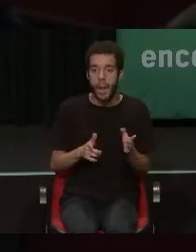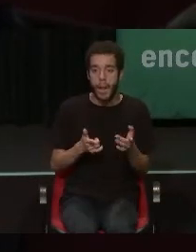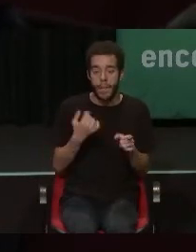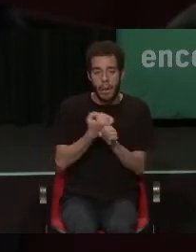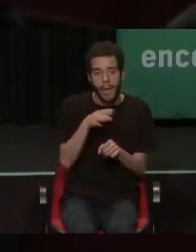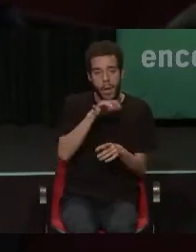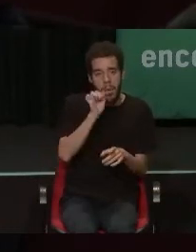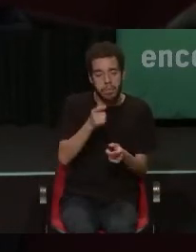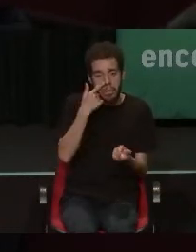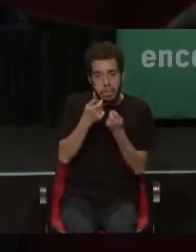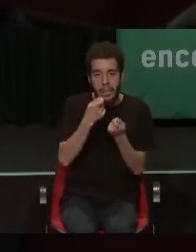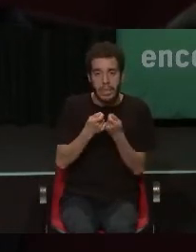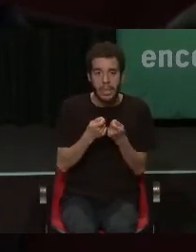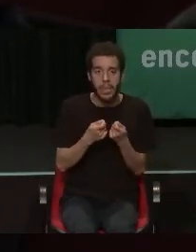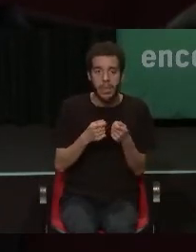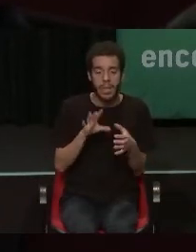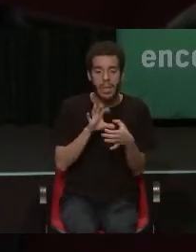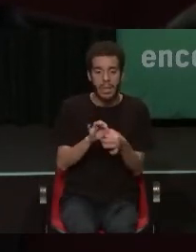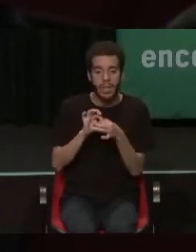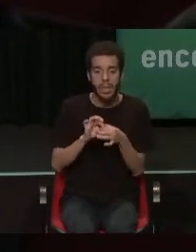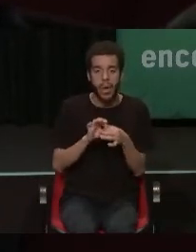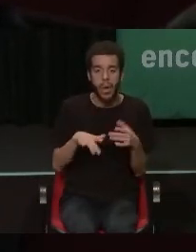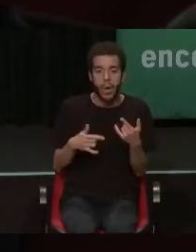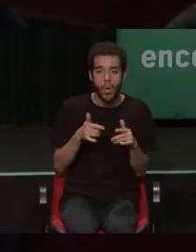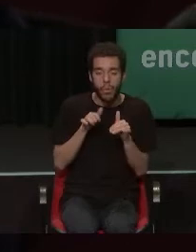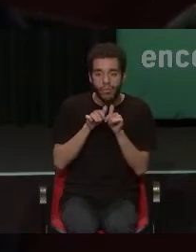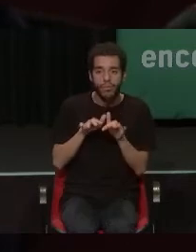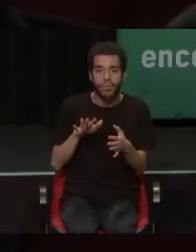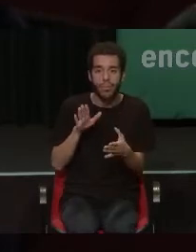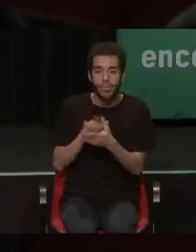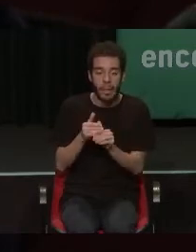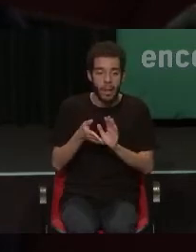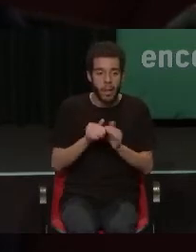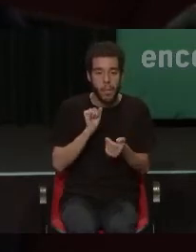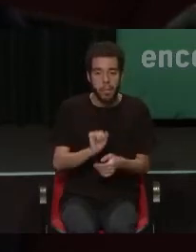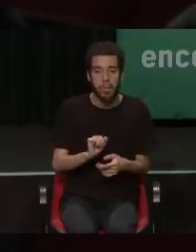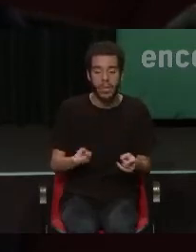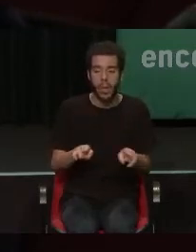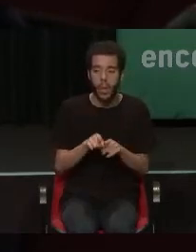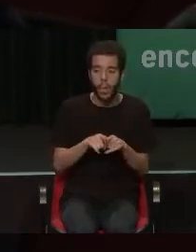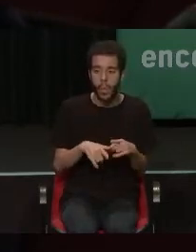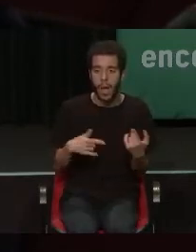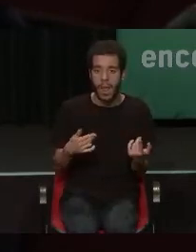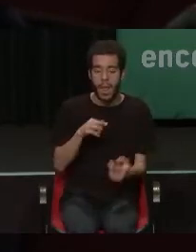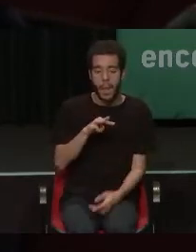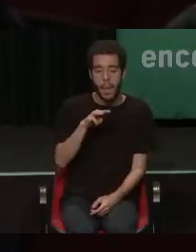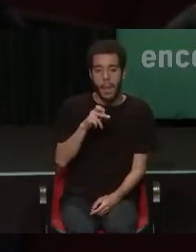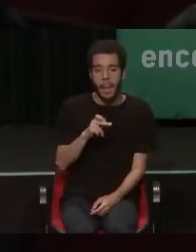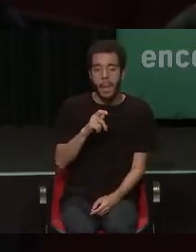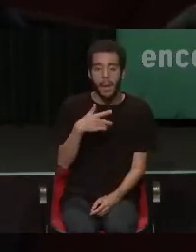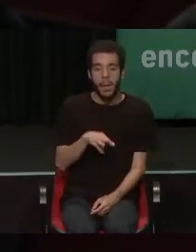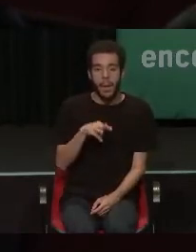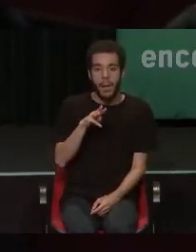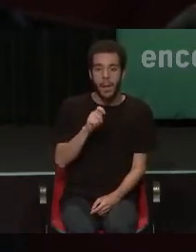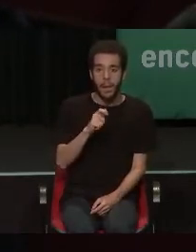the immunity and relation to breast cancer, and how the macrophages are playing a big role in the metastasis of breast